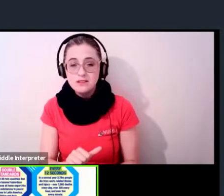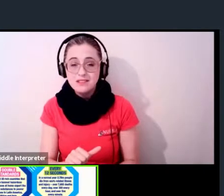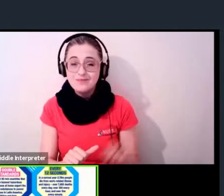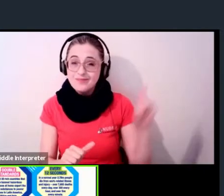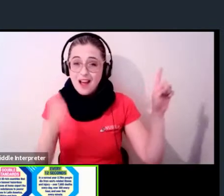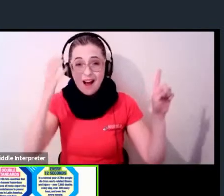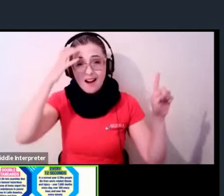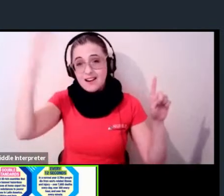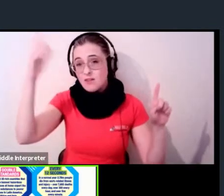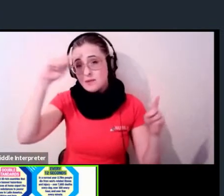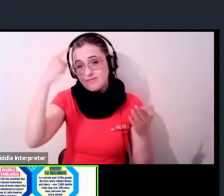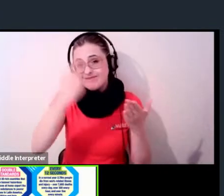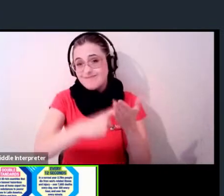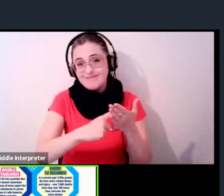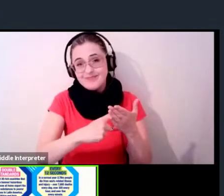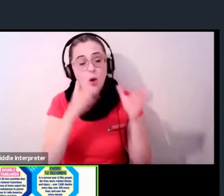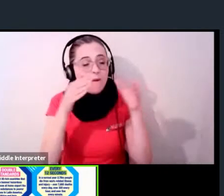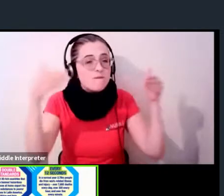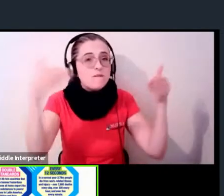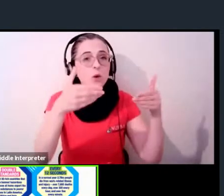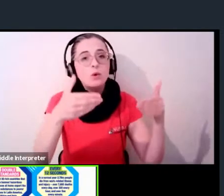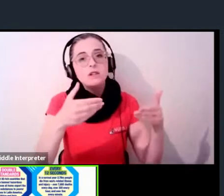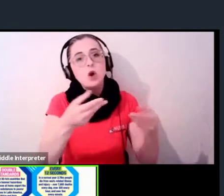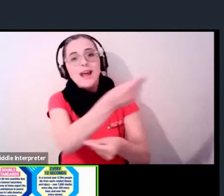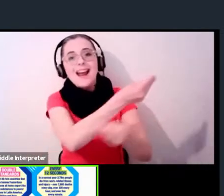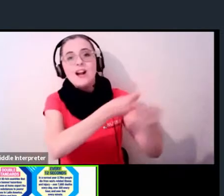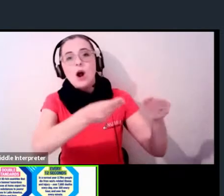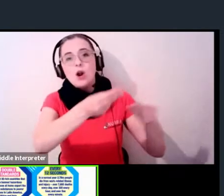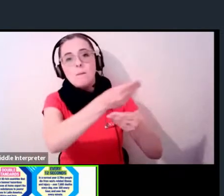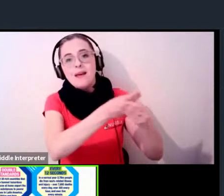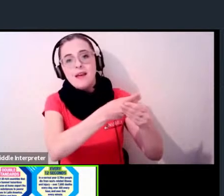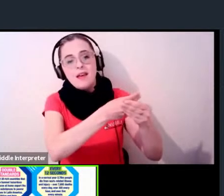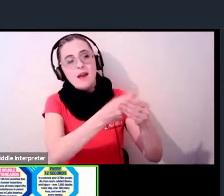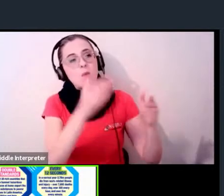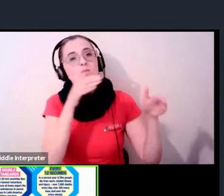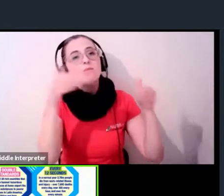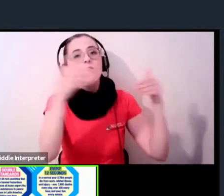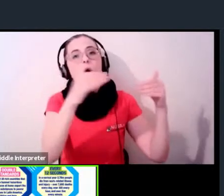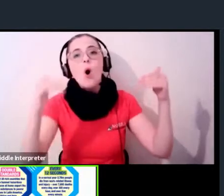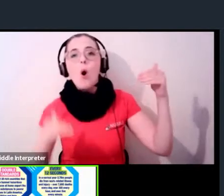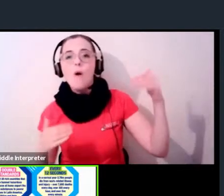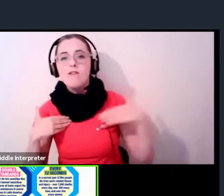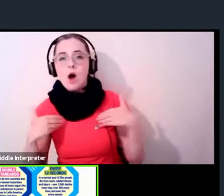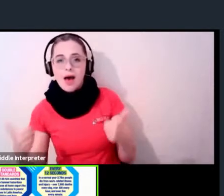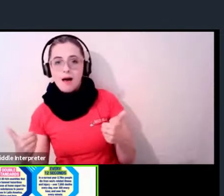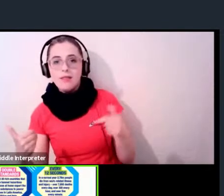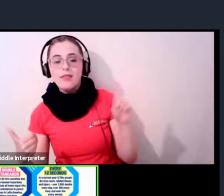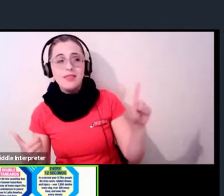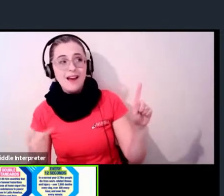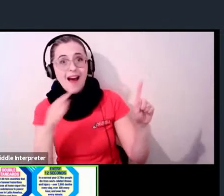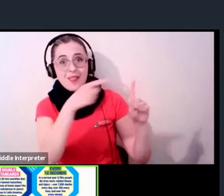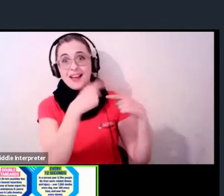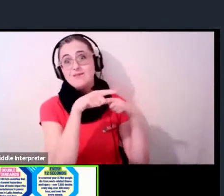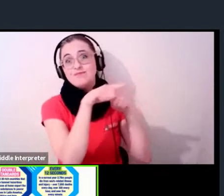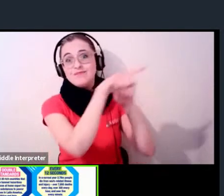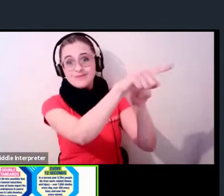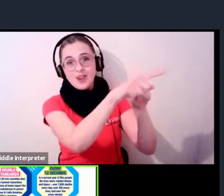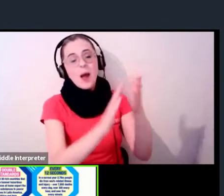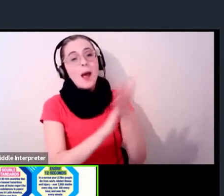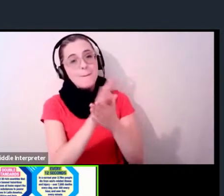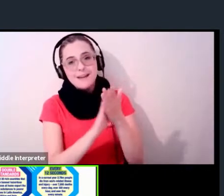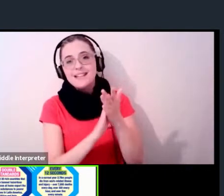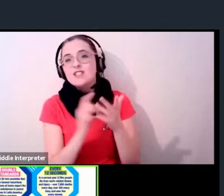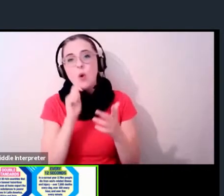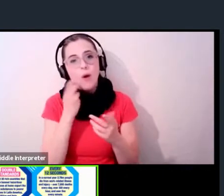health, and now with a final push to open up the economy, we are again on the verge of a wave of more deaths and illness. What's clear